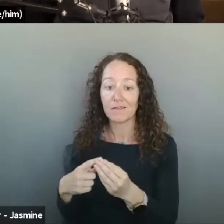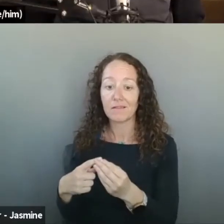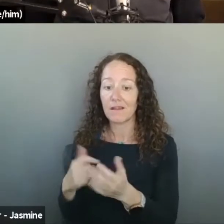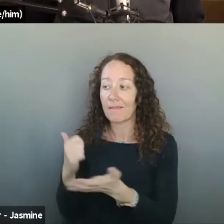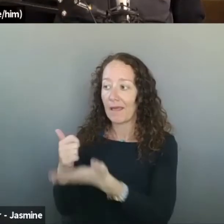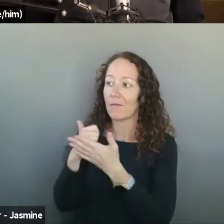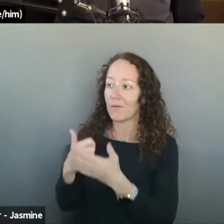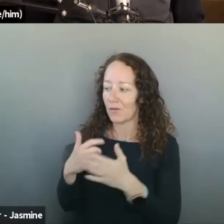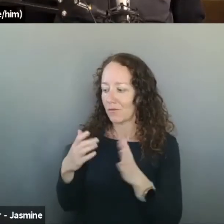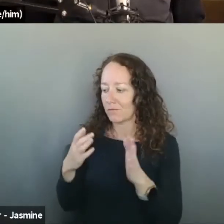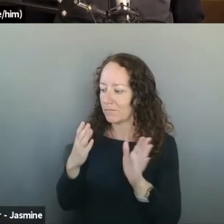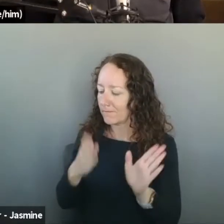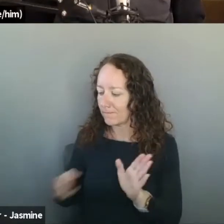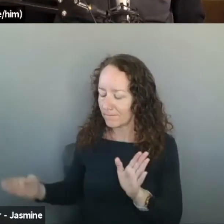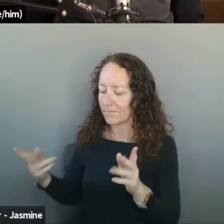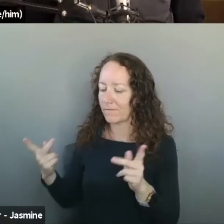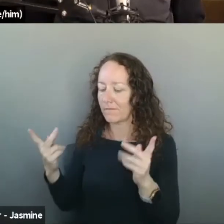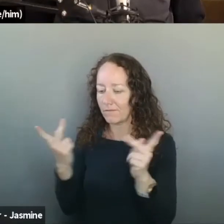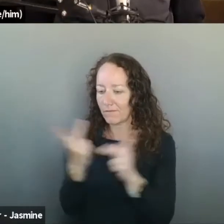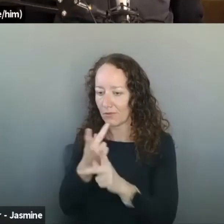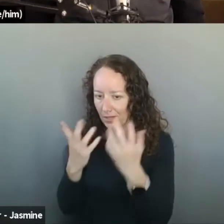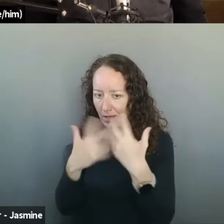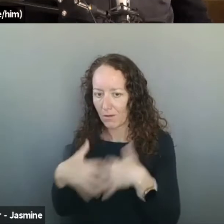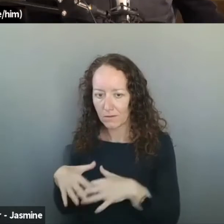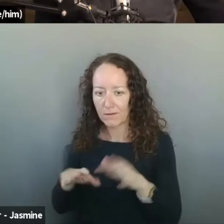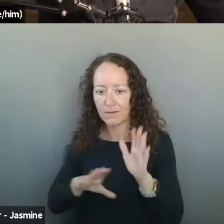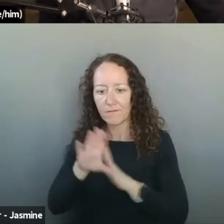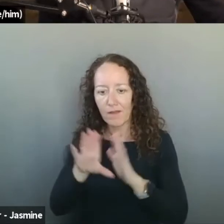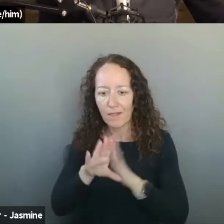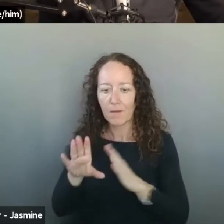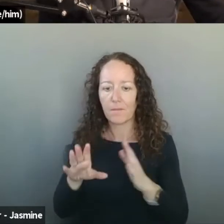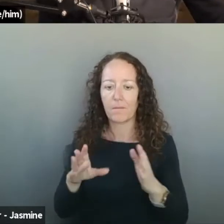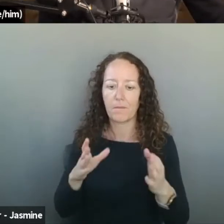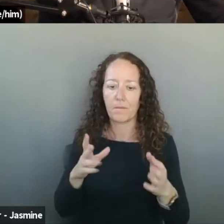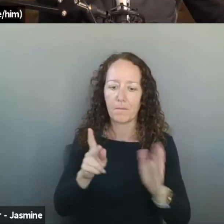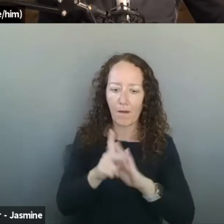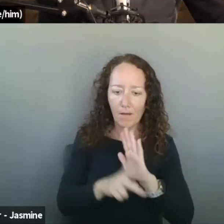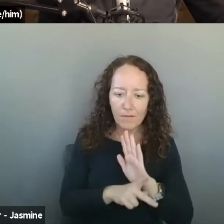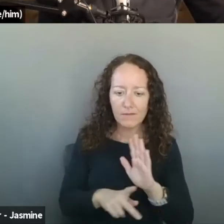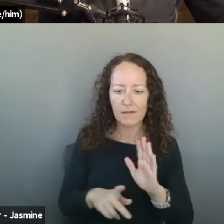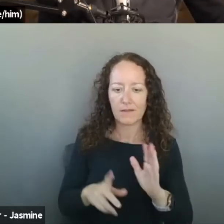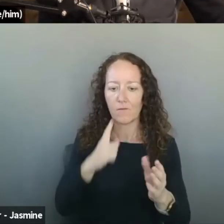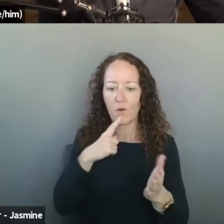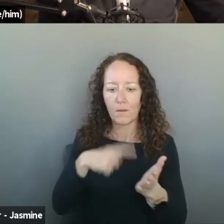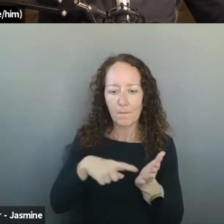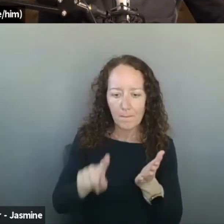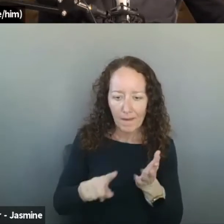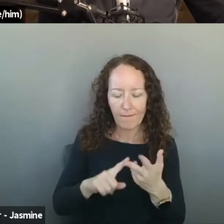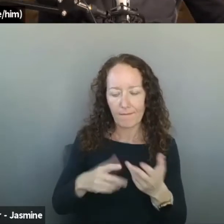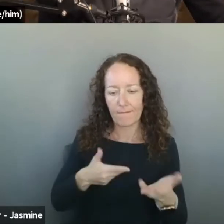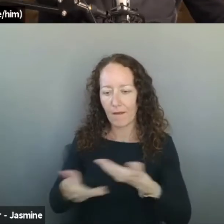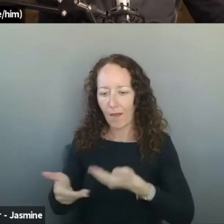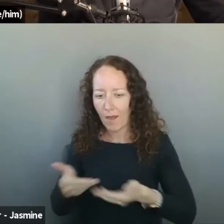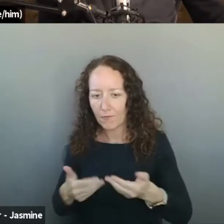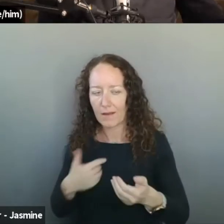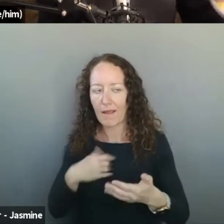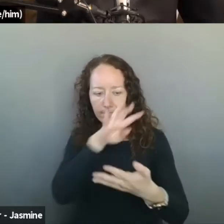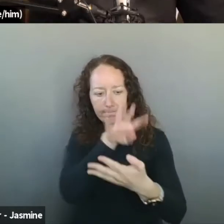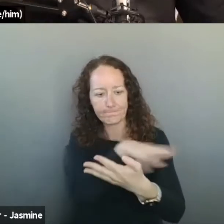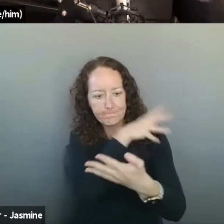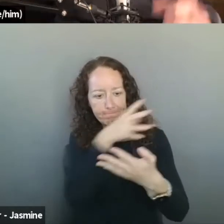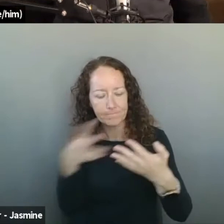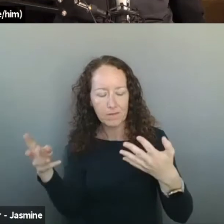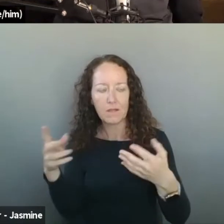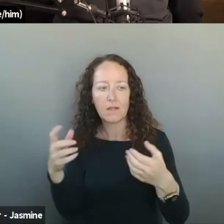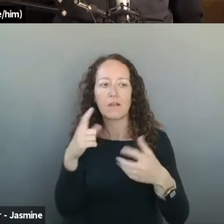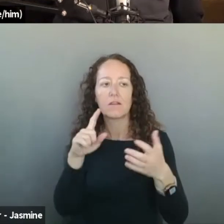compensation policies, hiring policies, really have a rubric, really begin to articulate stuff, because unless it's written down, unless